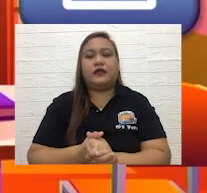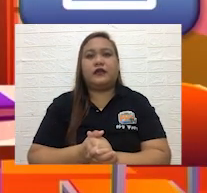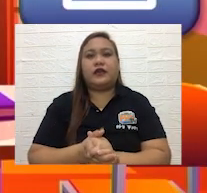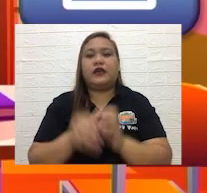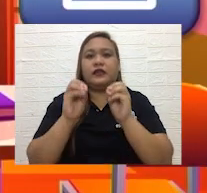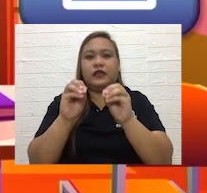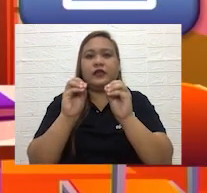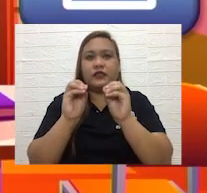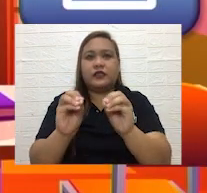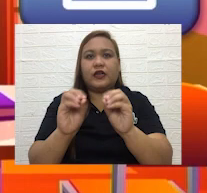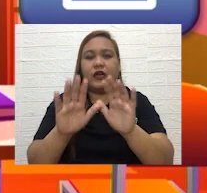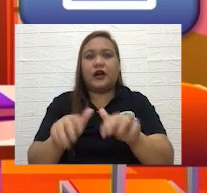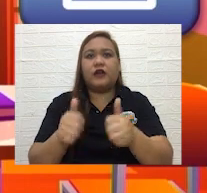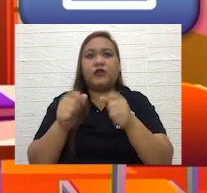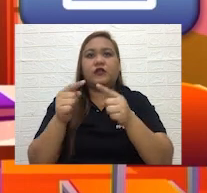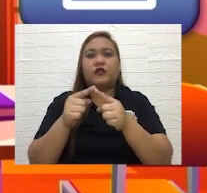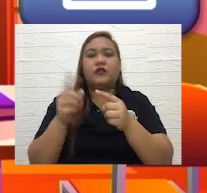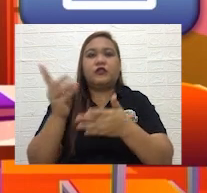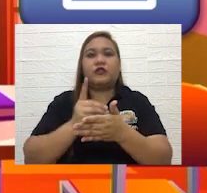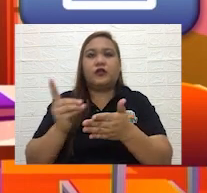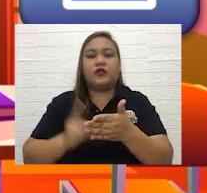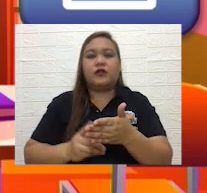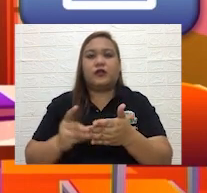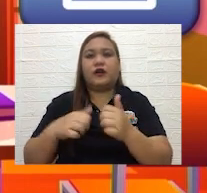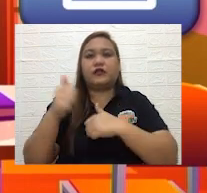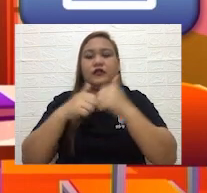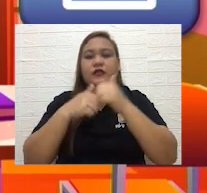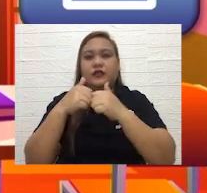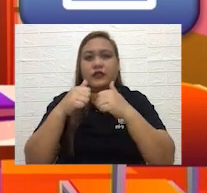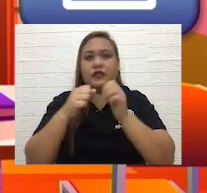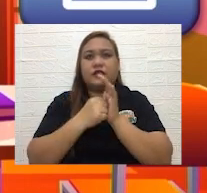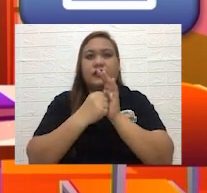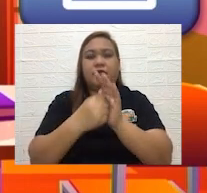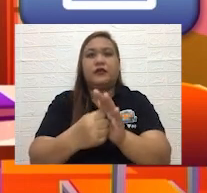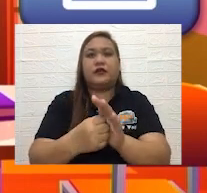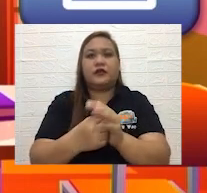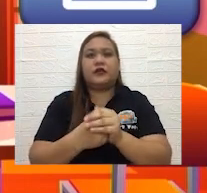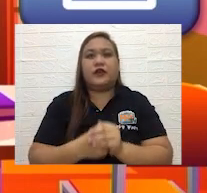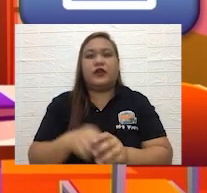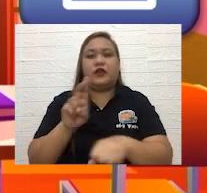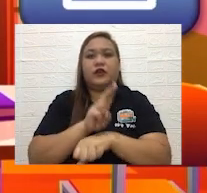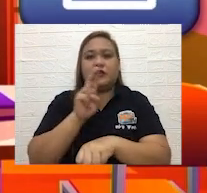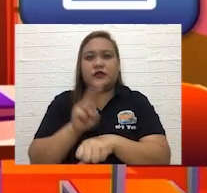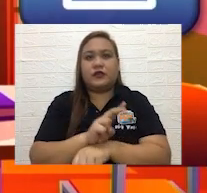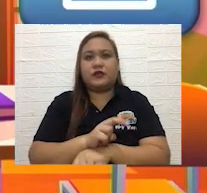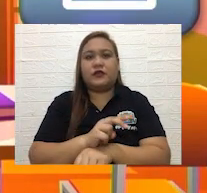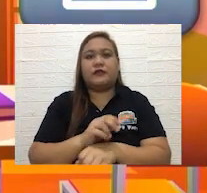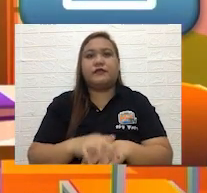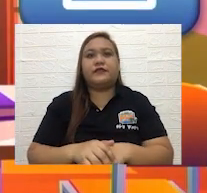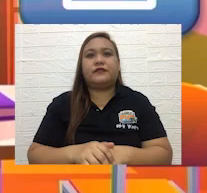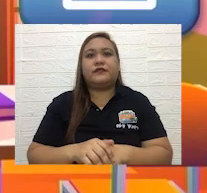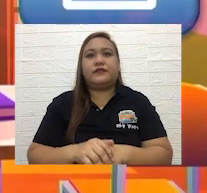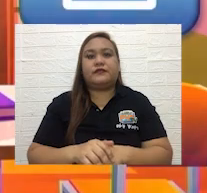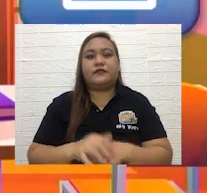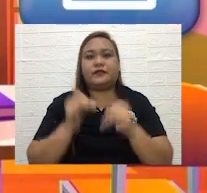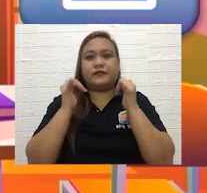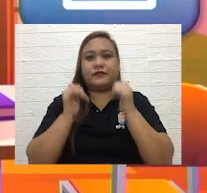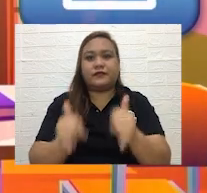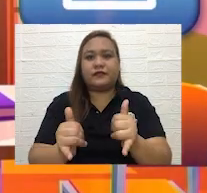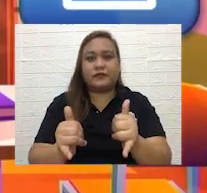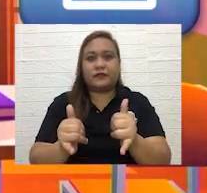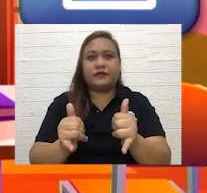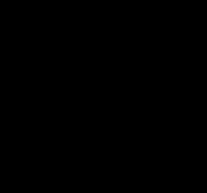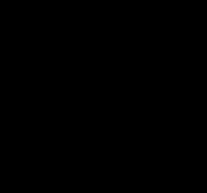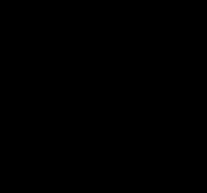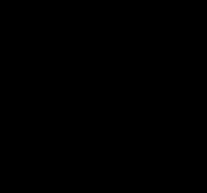will be teaching you how to draw common architectural symbols manually and using AutoCAD after a short break. So stay